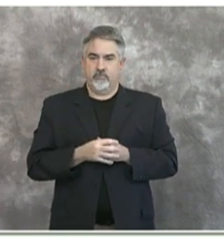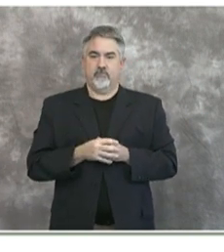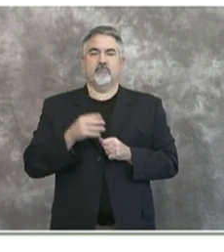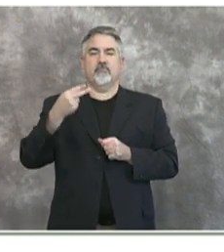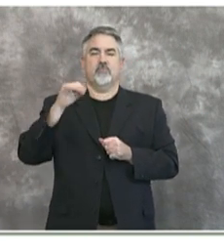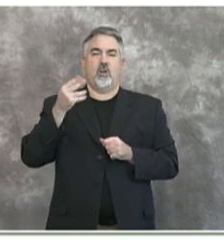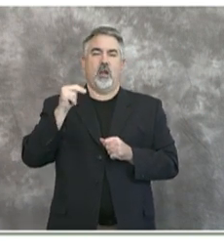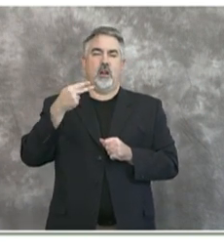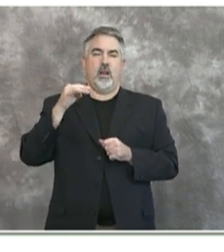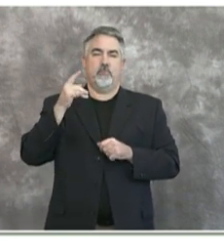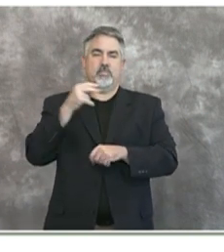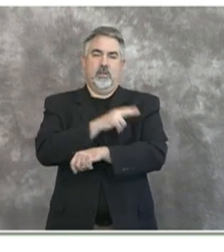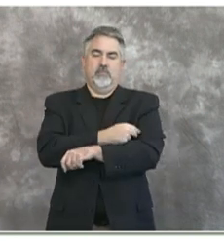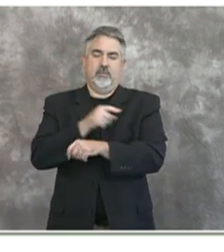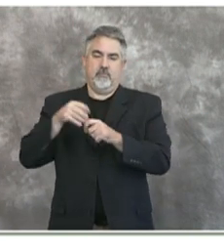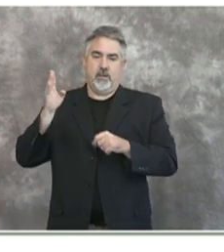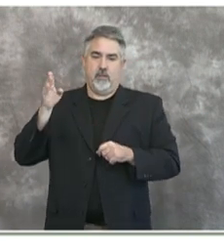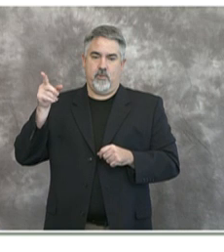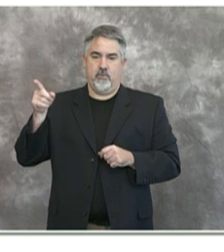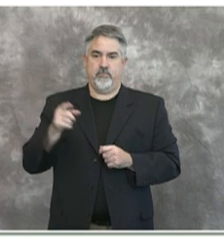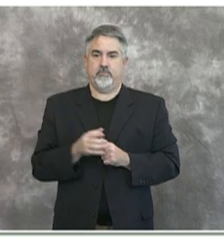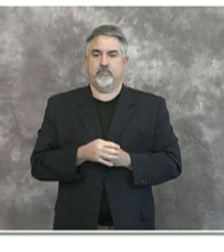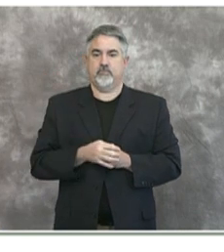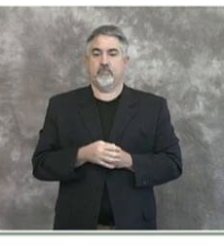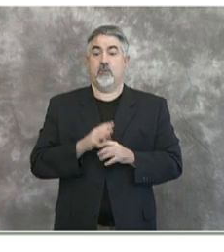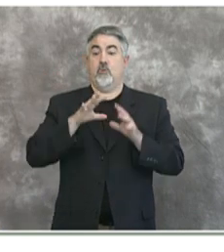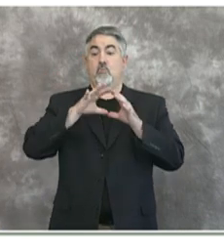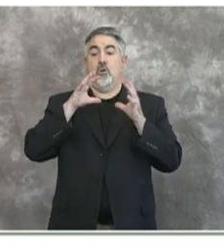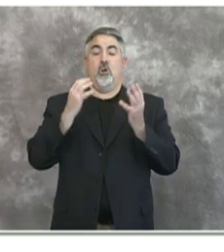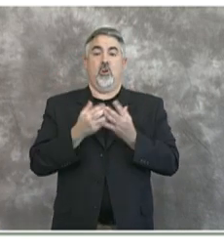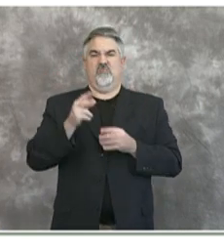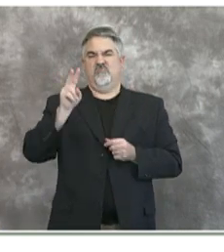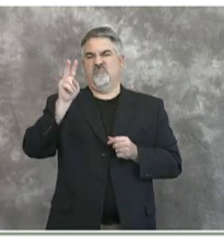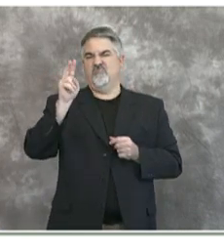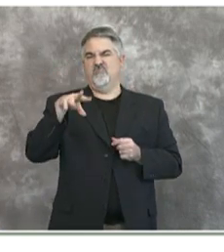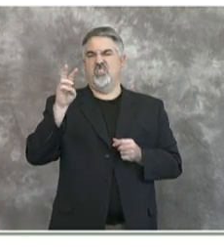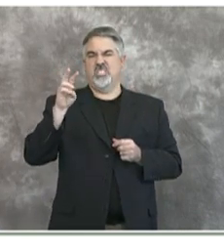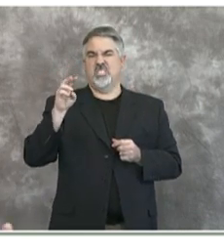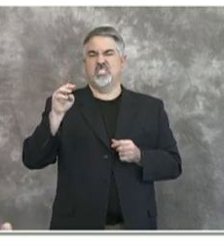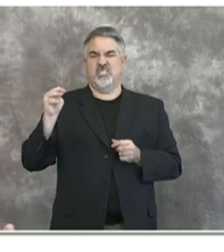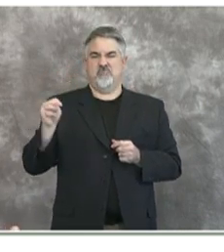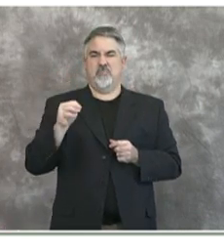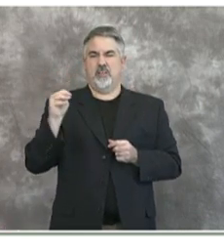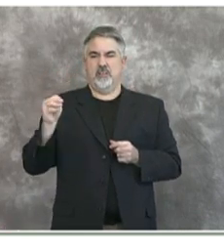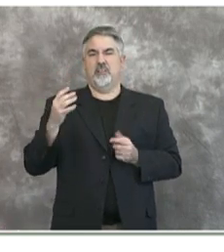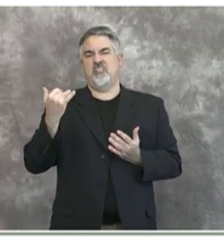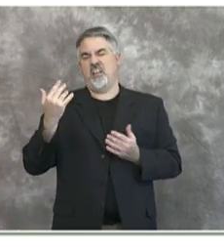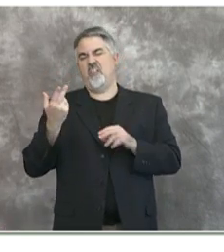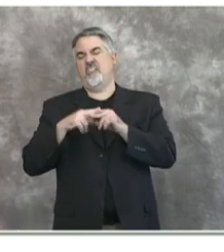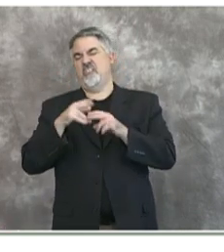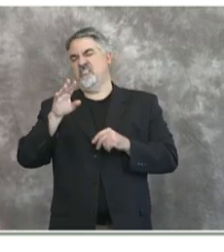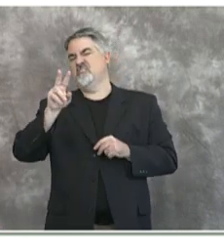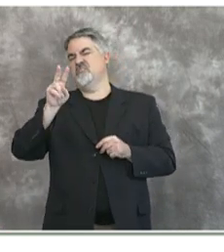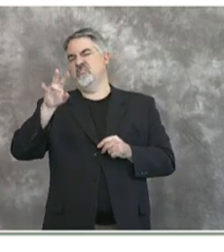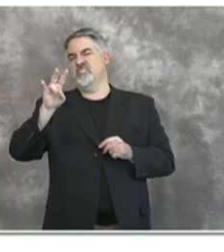today. Globally, we are approximately to 2.7 million positive cases,